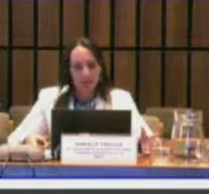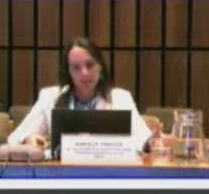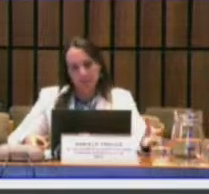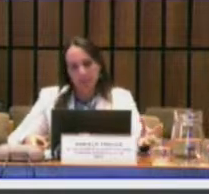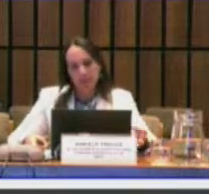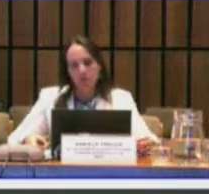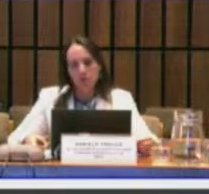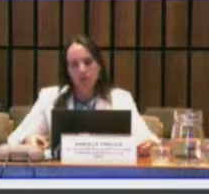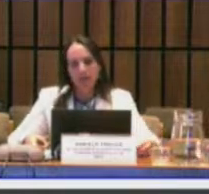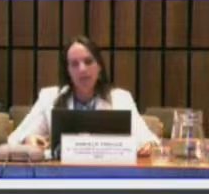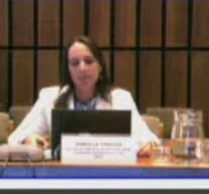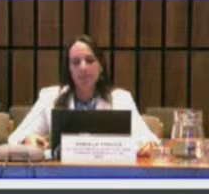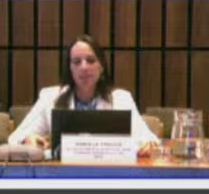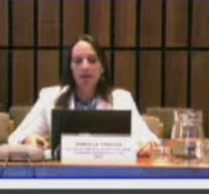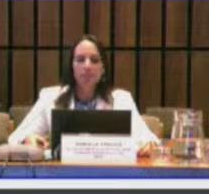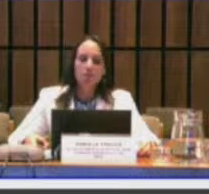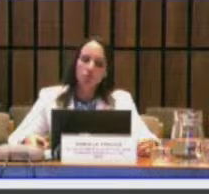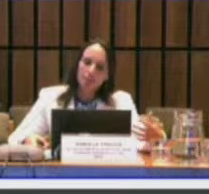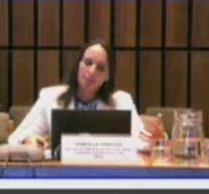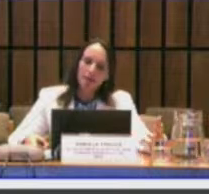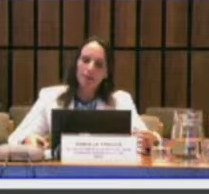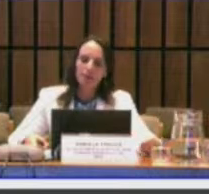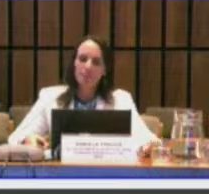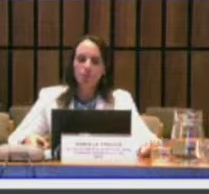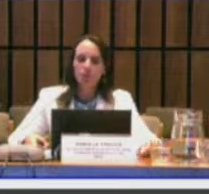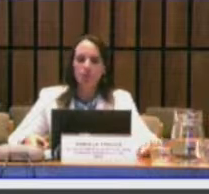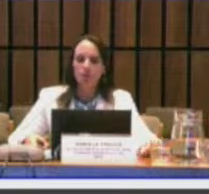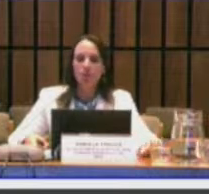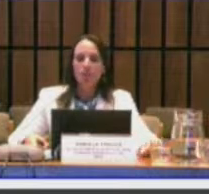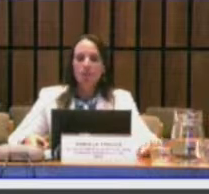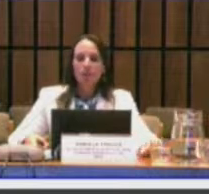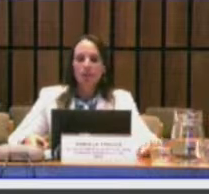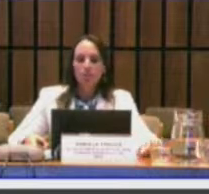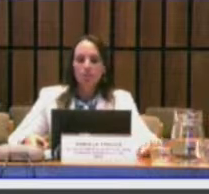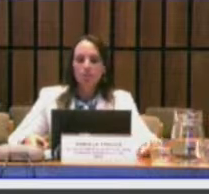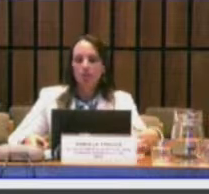And there we have then more information of access.